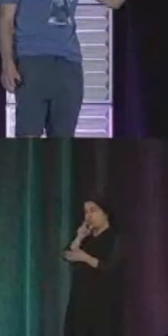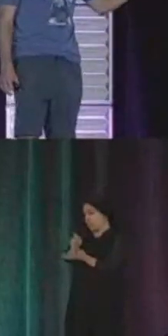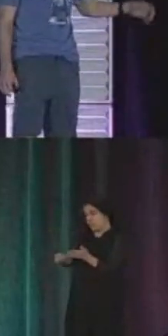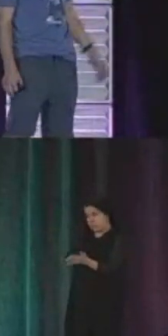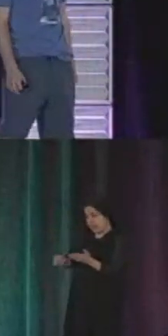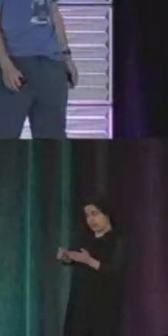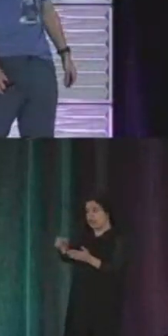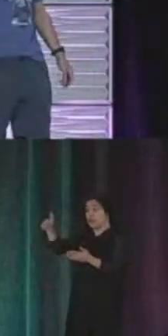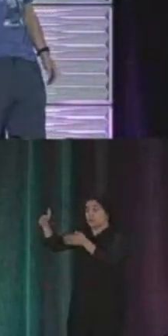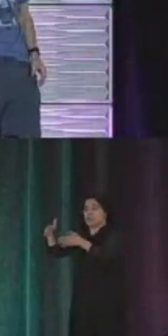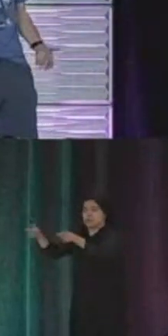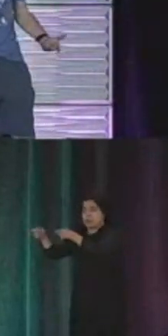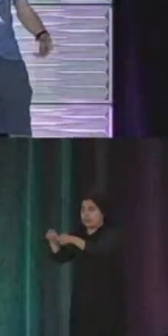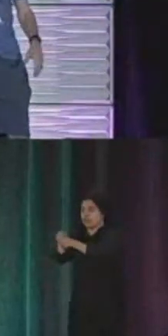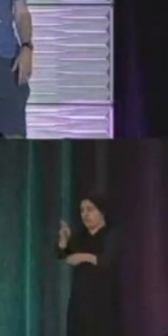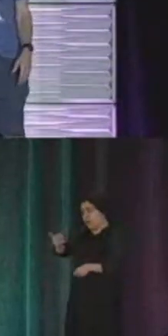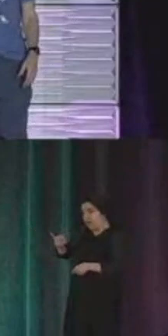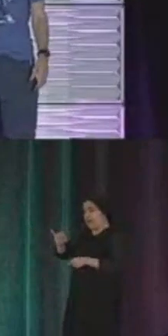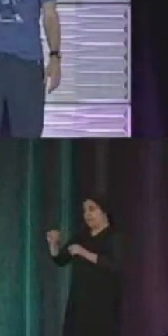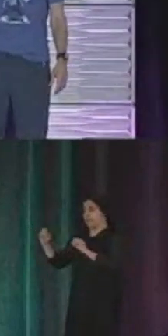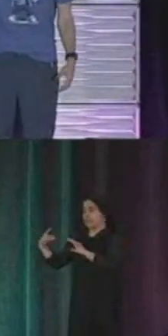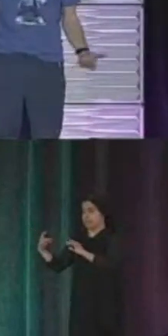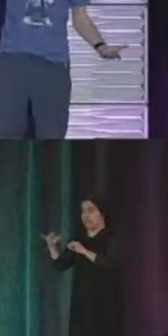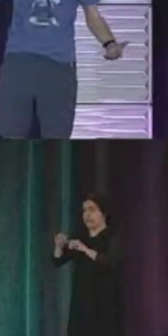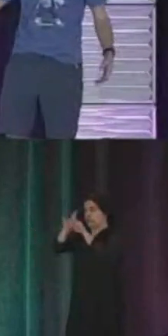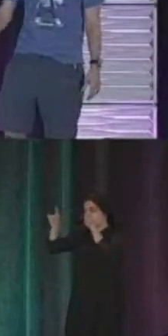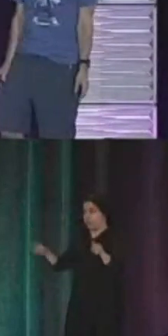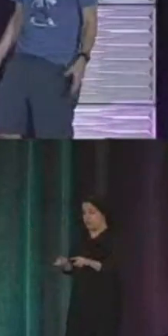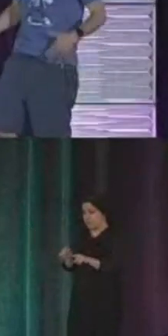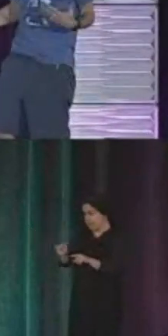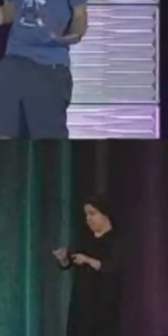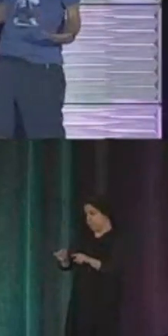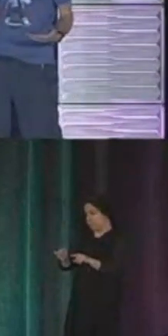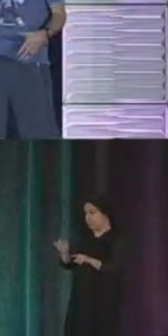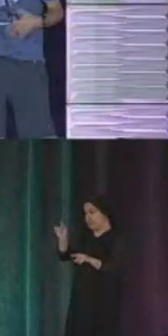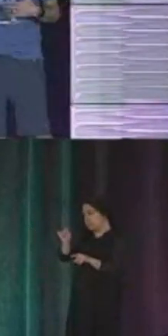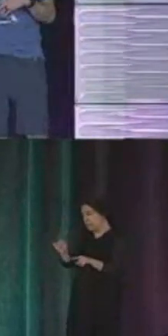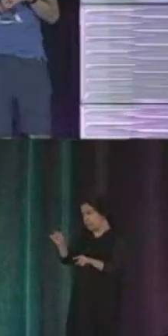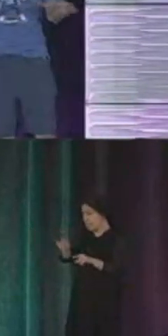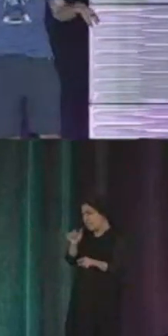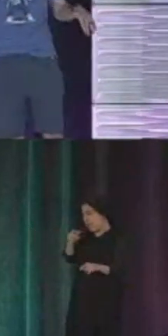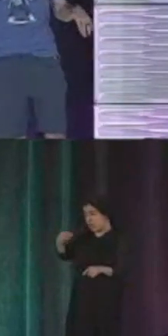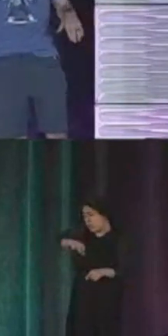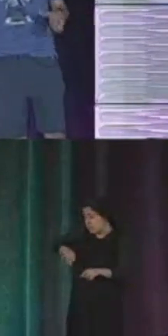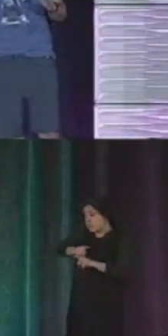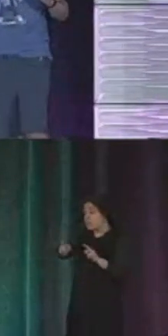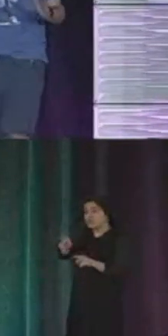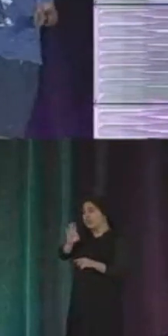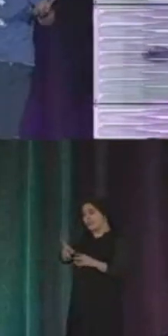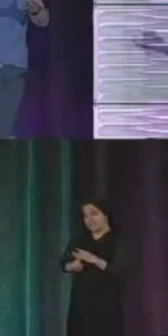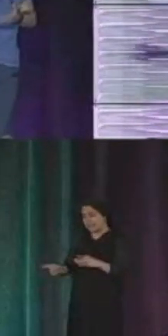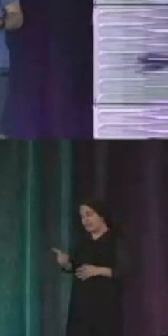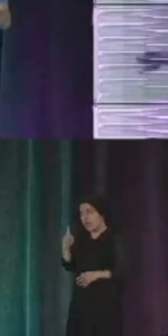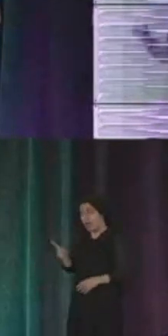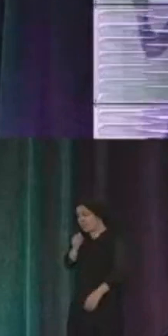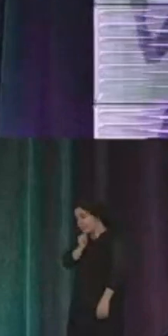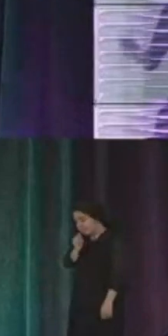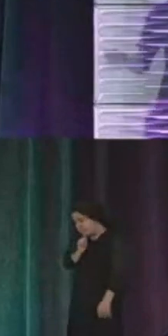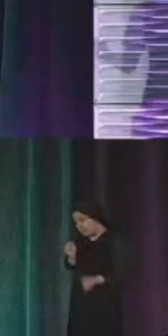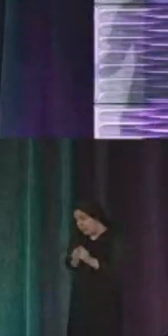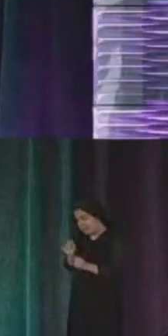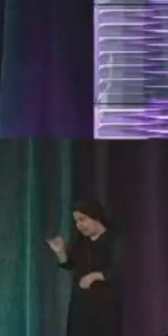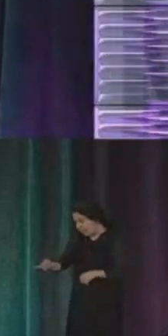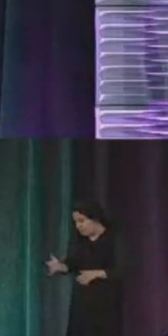else. The UI feedback would be the browser. That's just the favicon spinning. Not very useful, but you'll never escape that. We always have to have that,